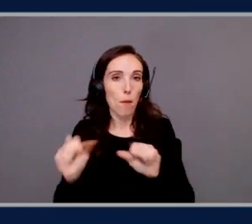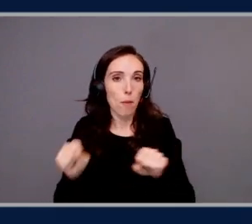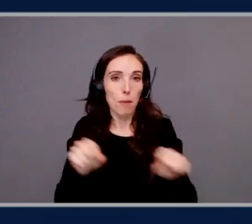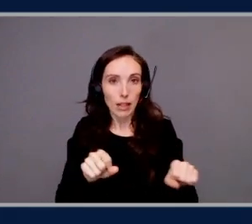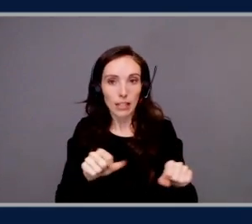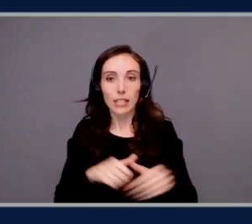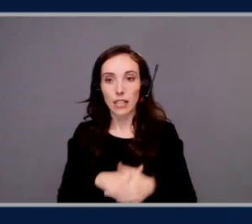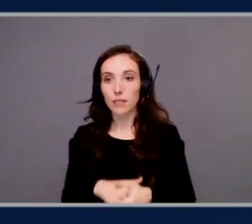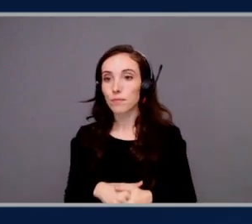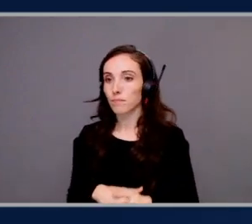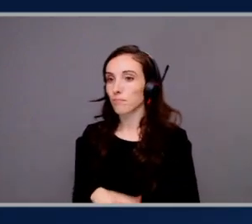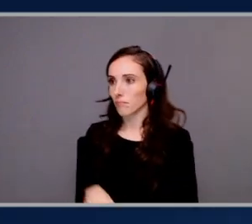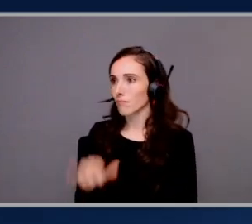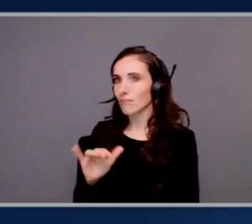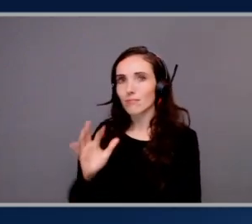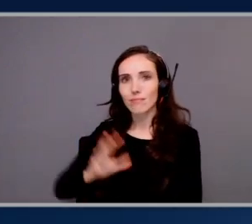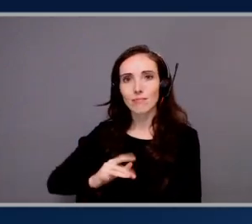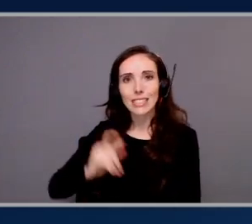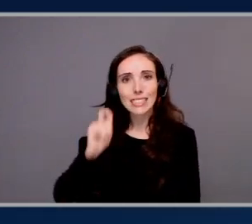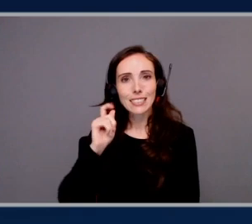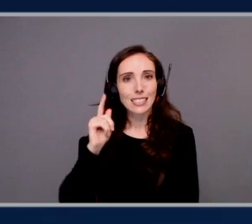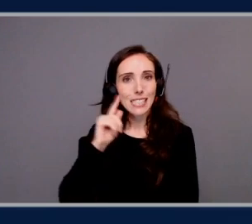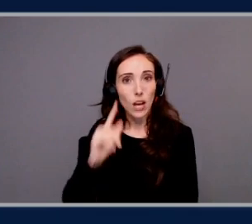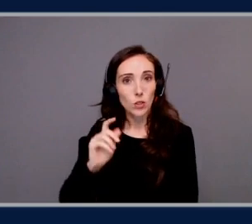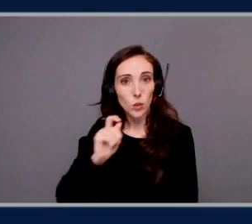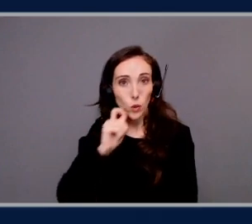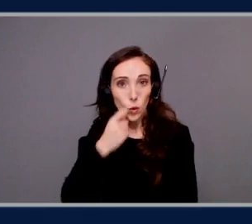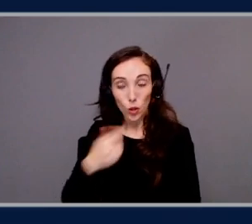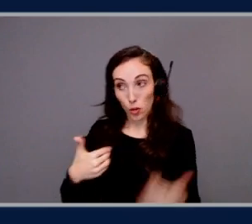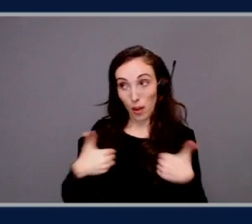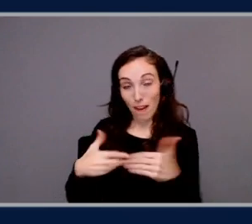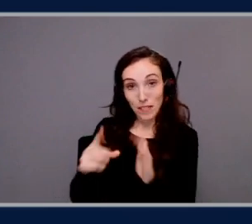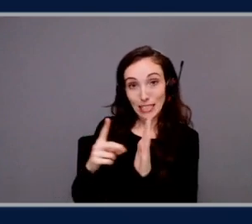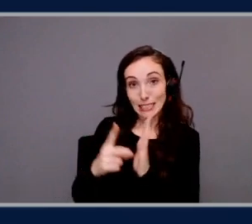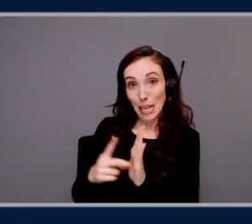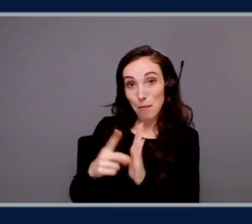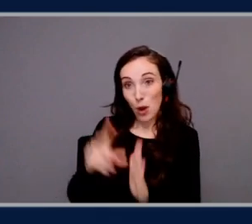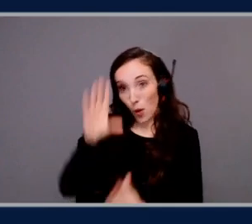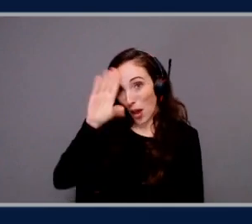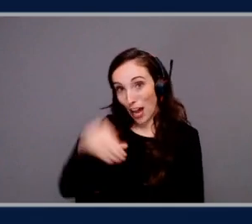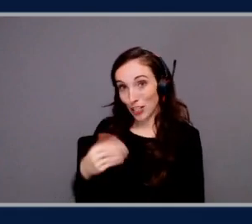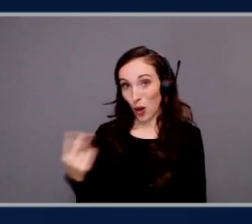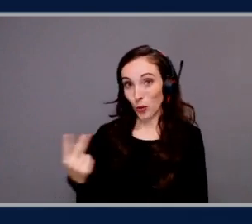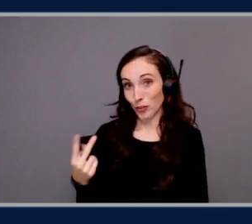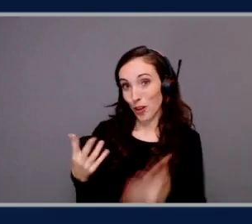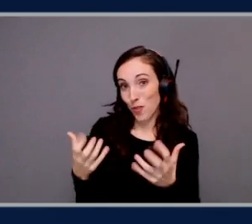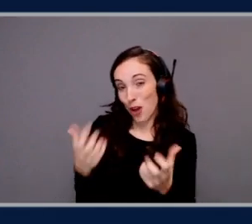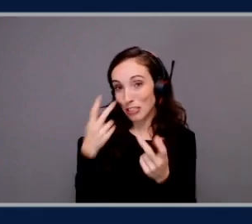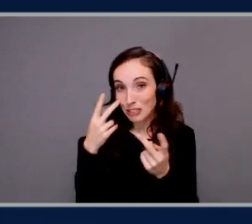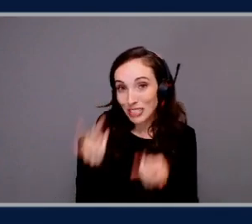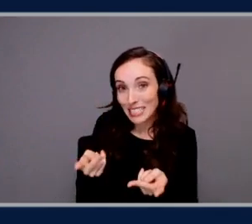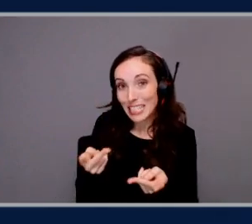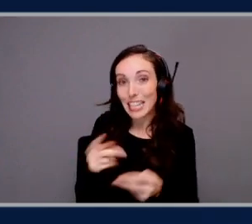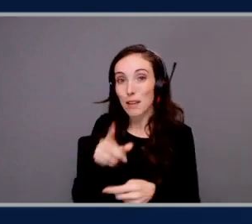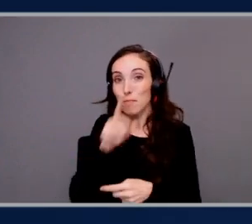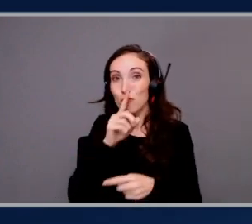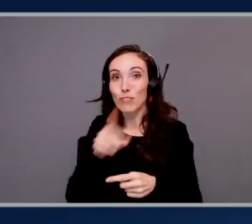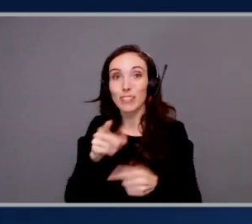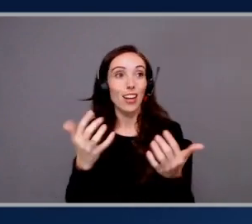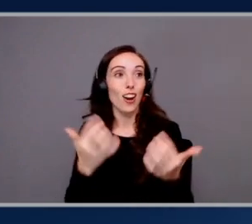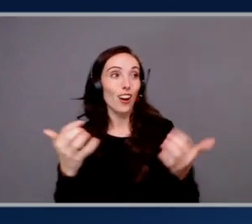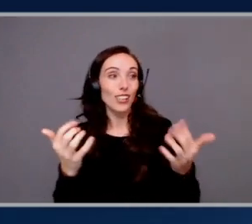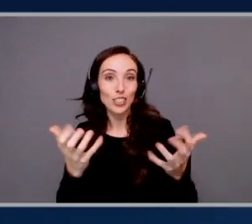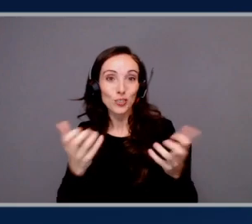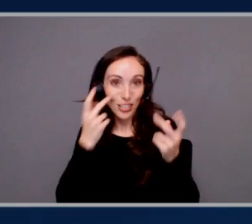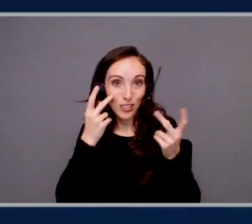this sounds really cool. I hear you guys have a demo. I think I know me and Fiona I'd would love love to see it. But our viewers live on Twitch would love to see